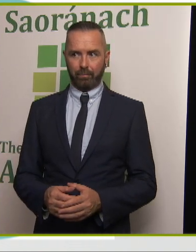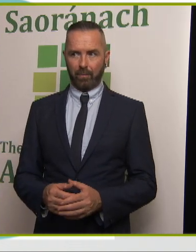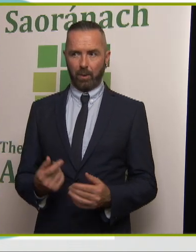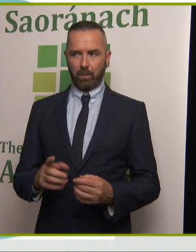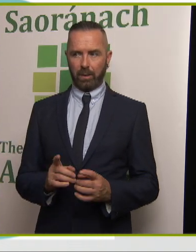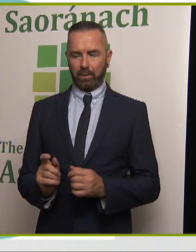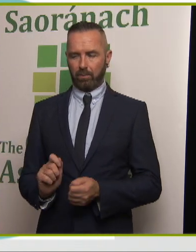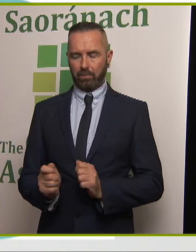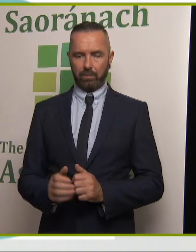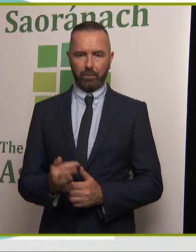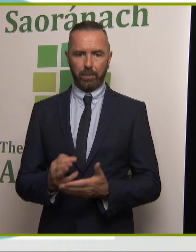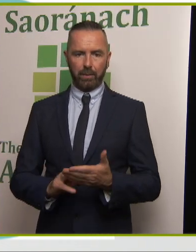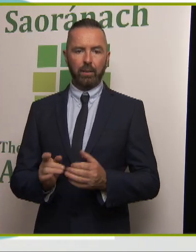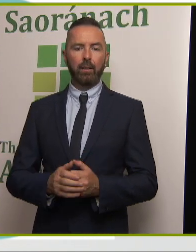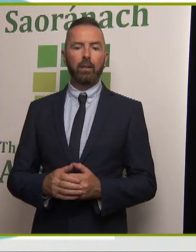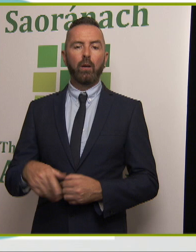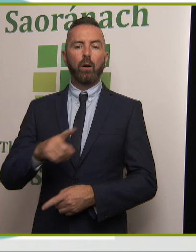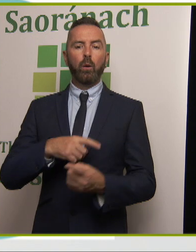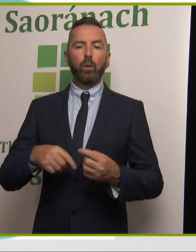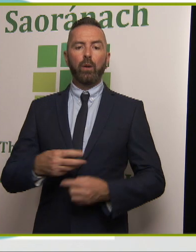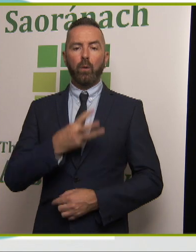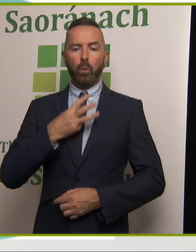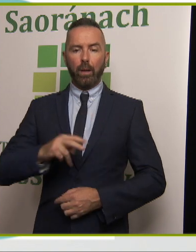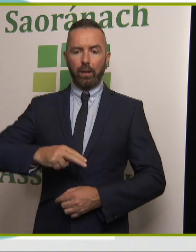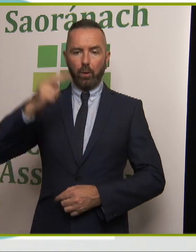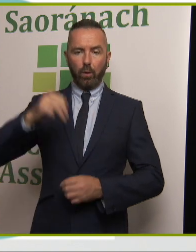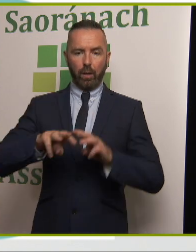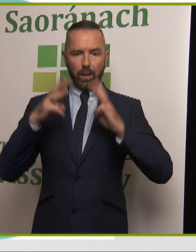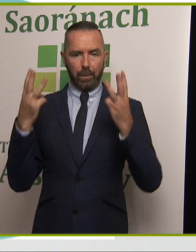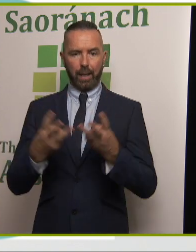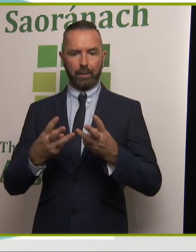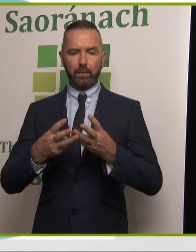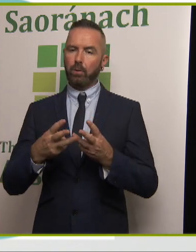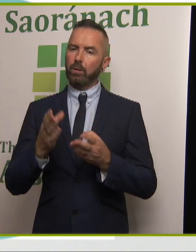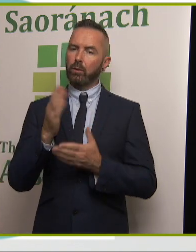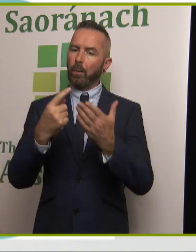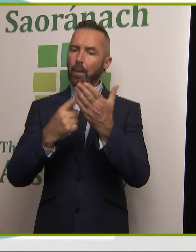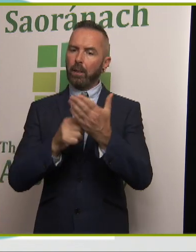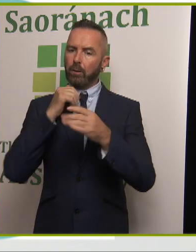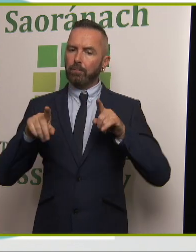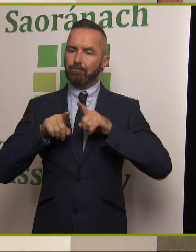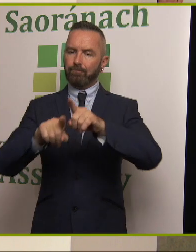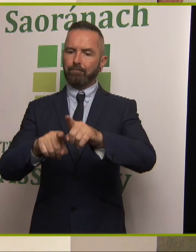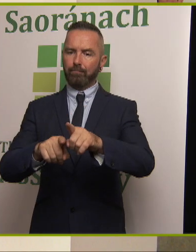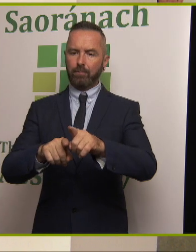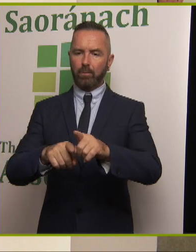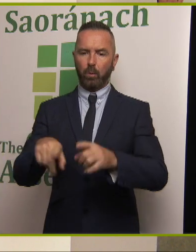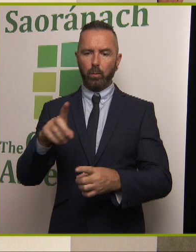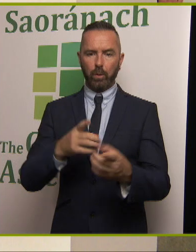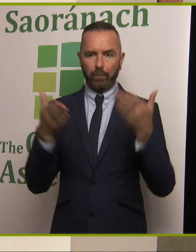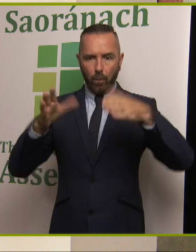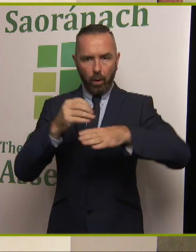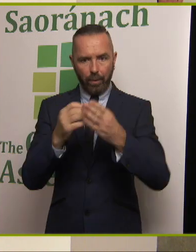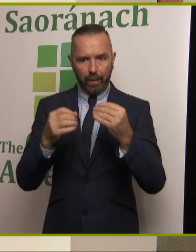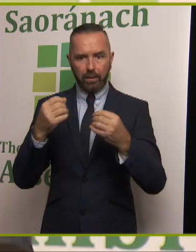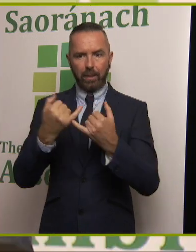planet. What do we do to fix this, okay? There's a misalignment of policies at the moment. We're incentivizing things like food security and energy,